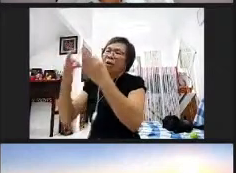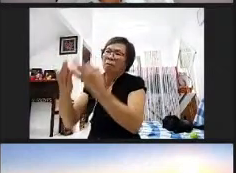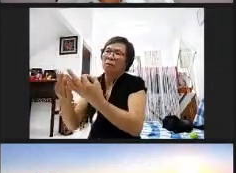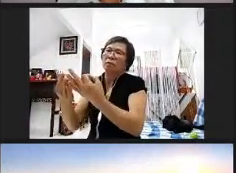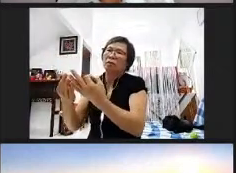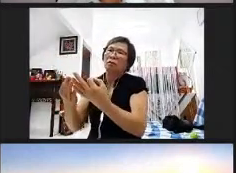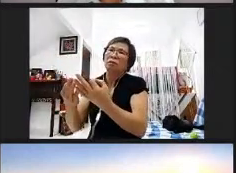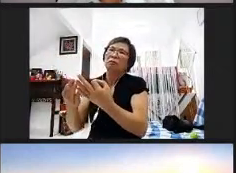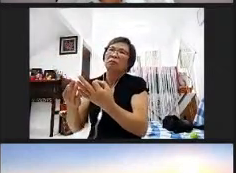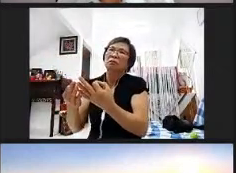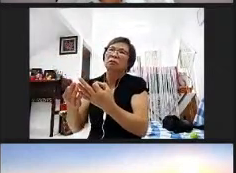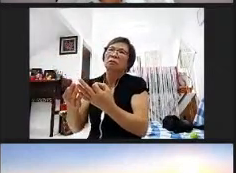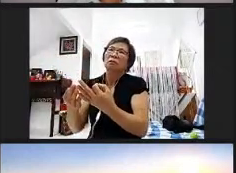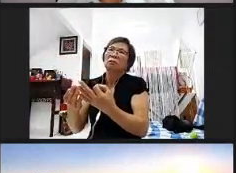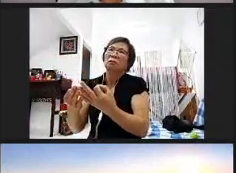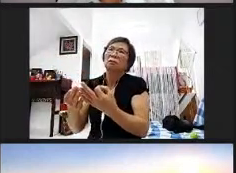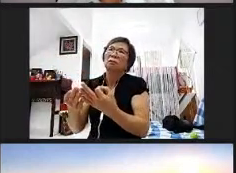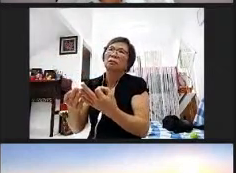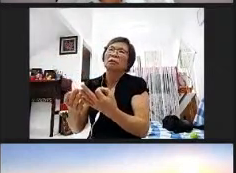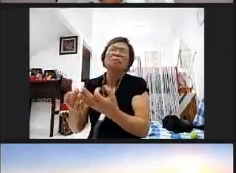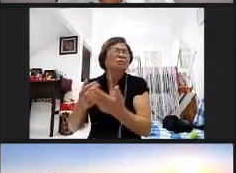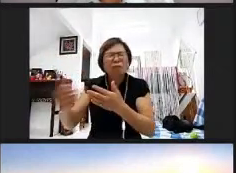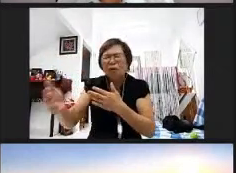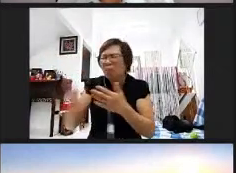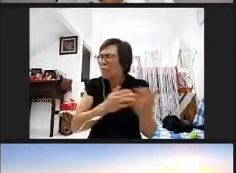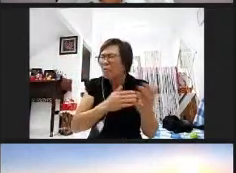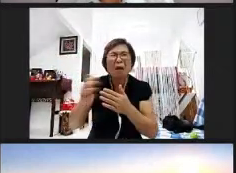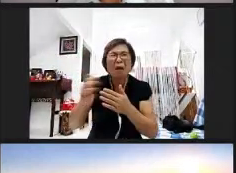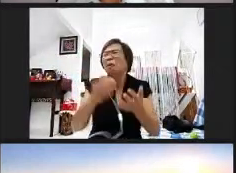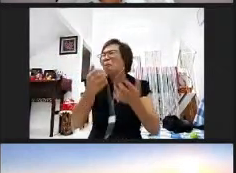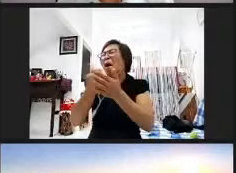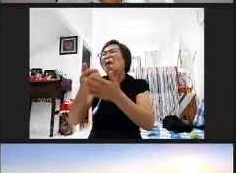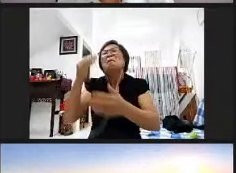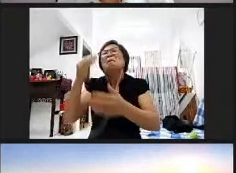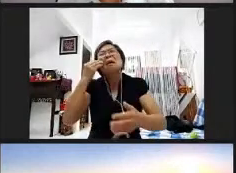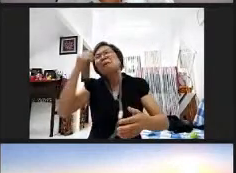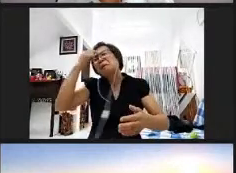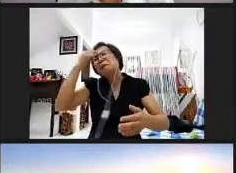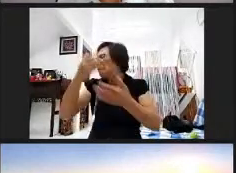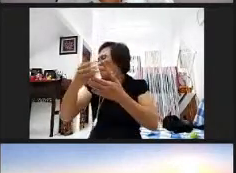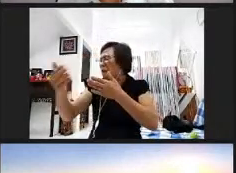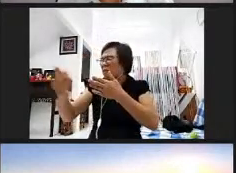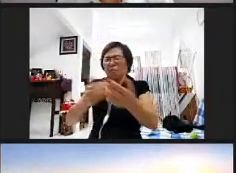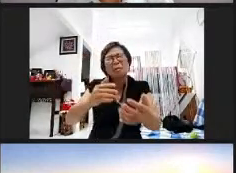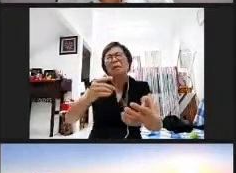And they were doing this without regards to race or religion. So it was really a